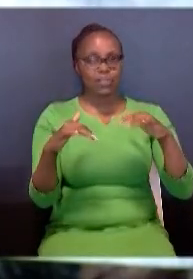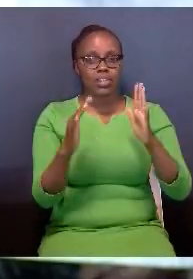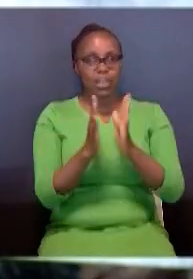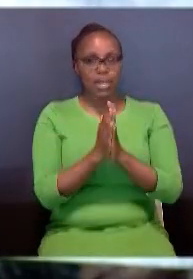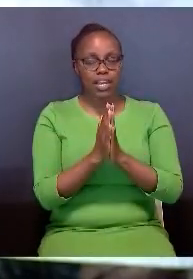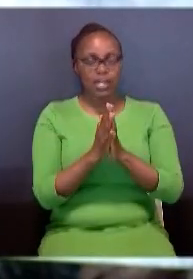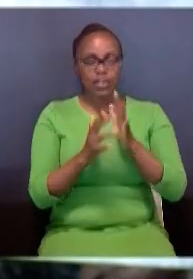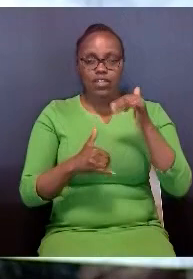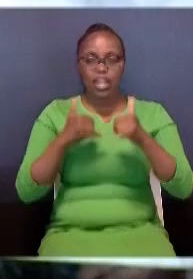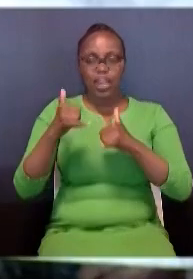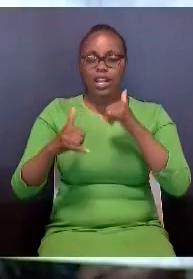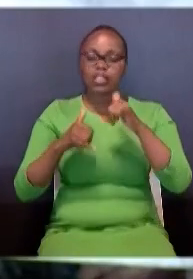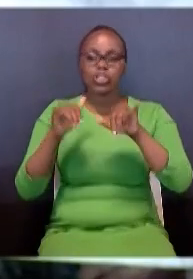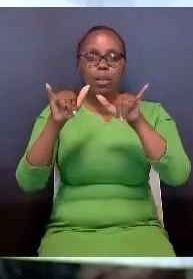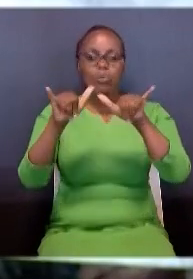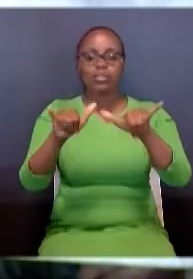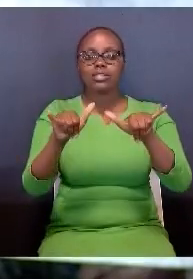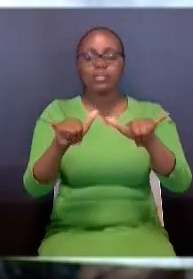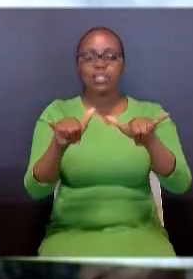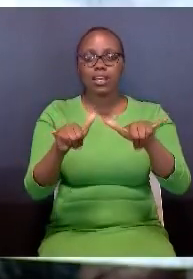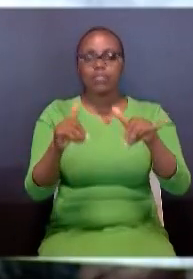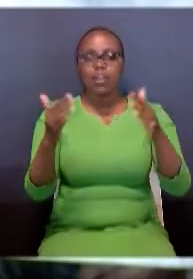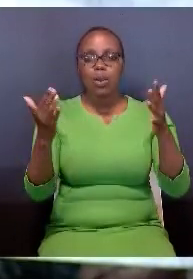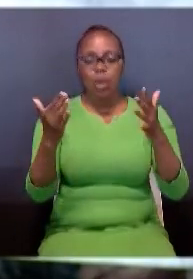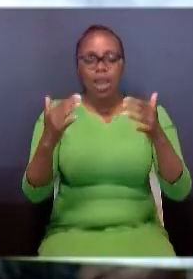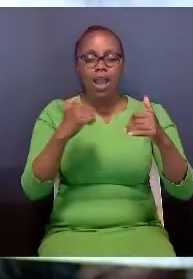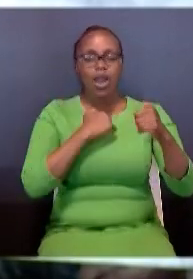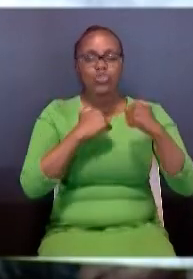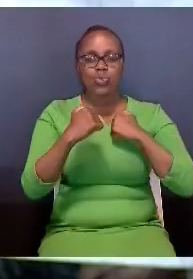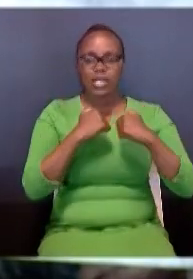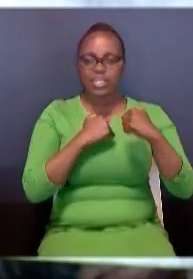and an enjoyable stay in Rwanda.